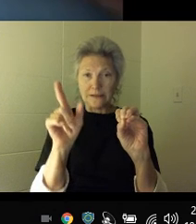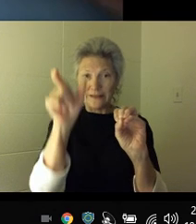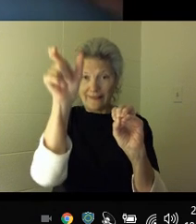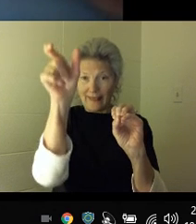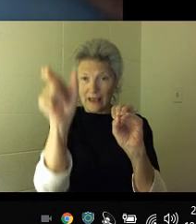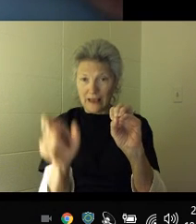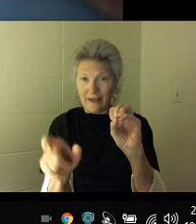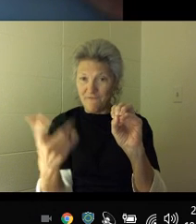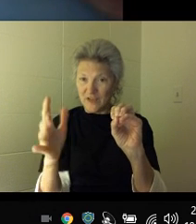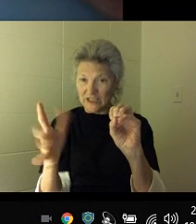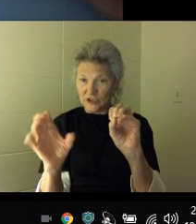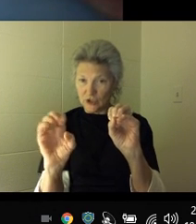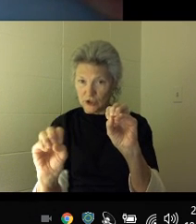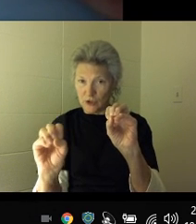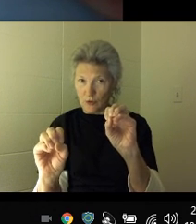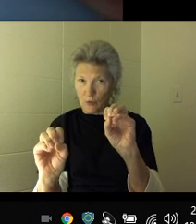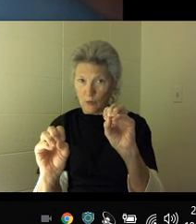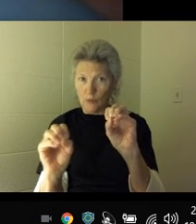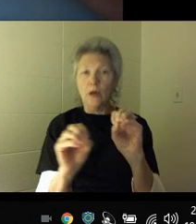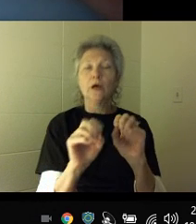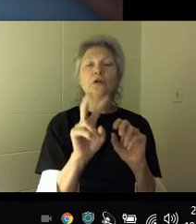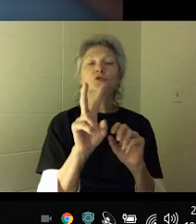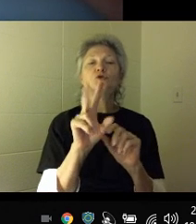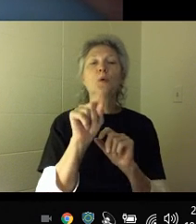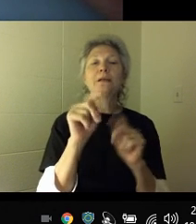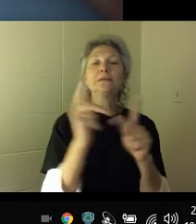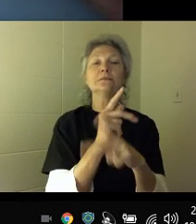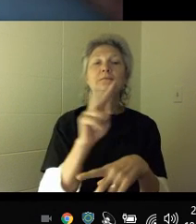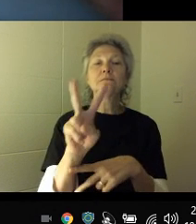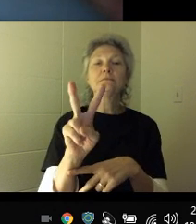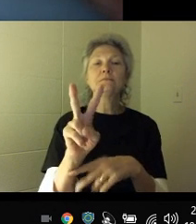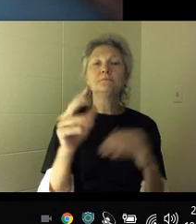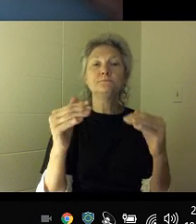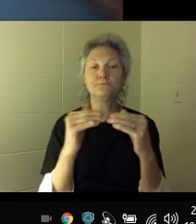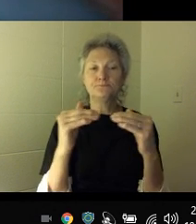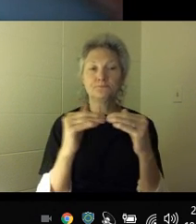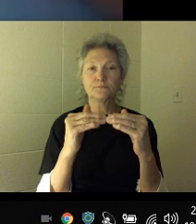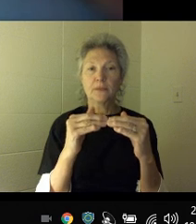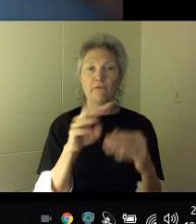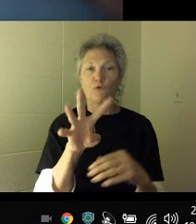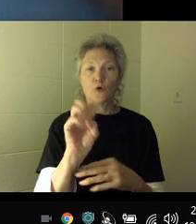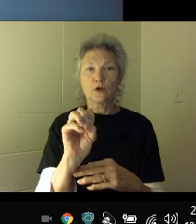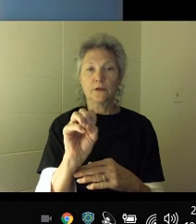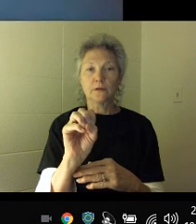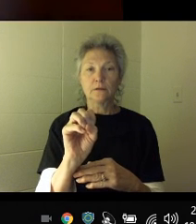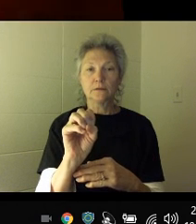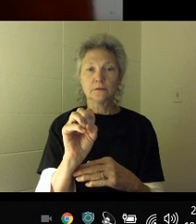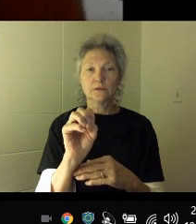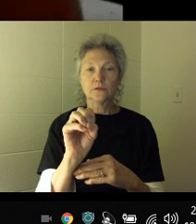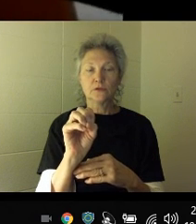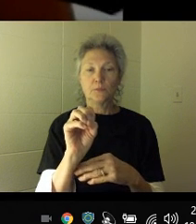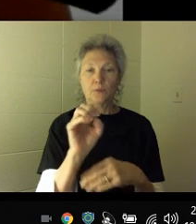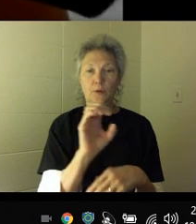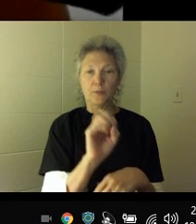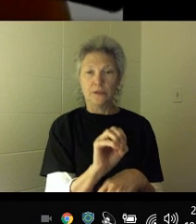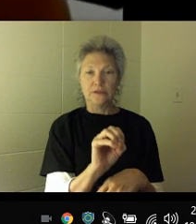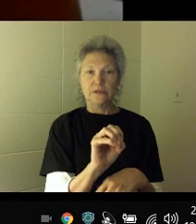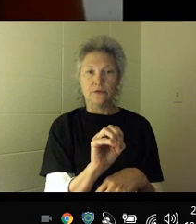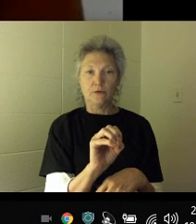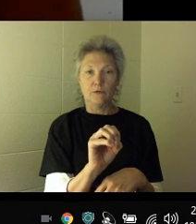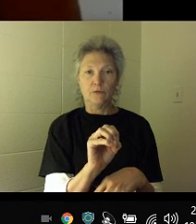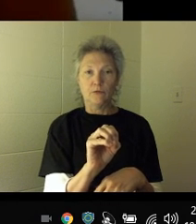So I can put a 0 there. So 20 times 2 is 40. So I'll